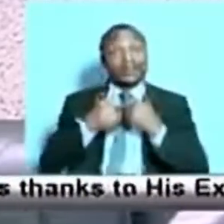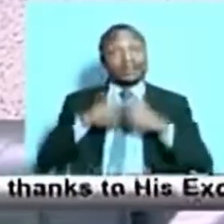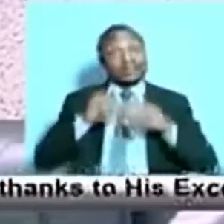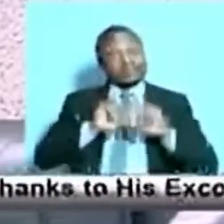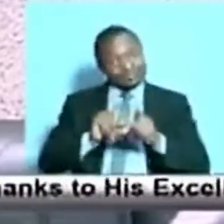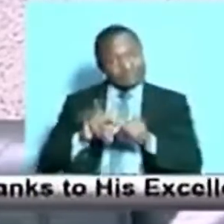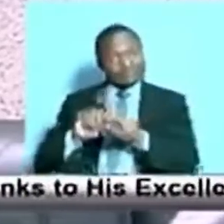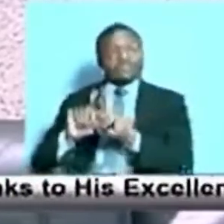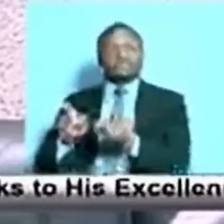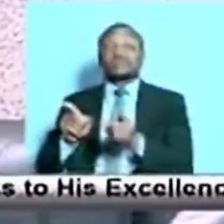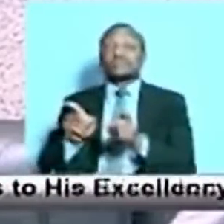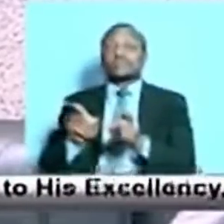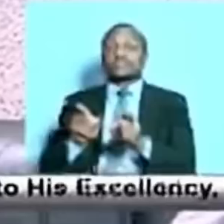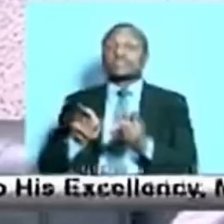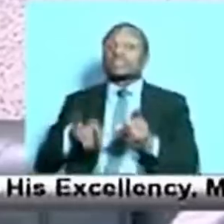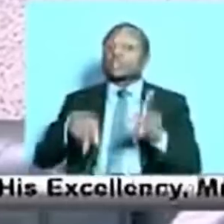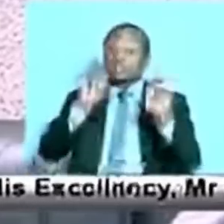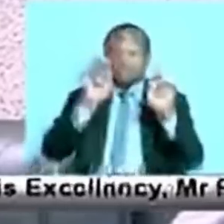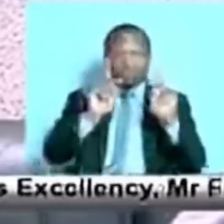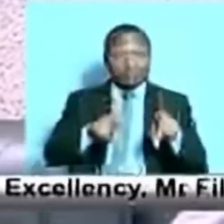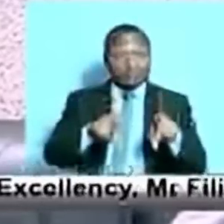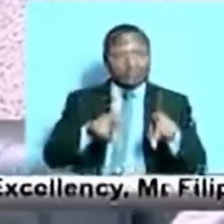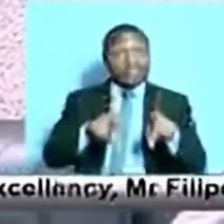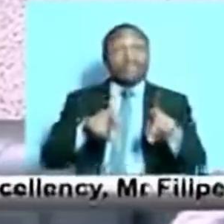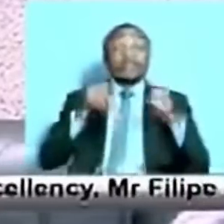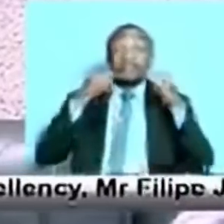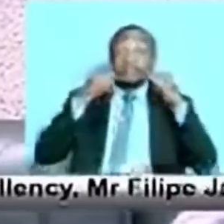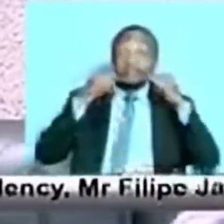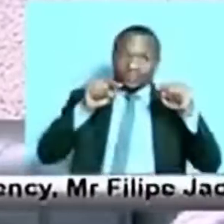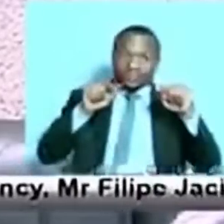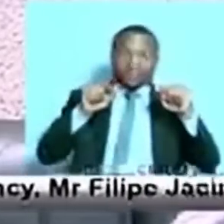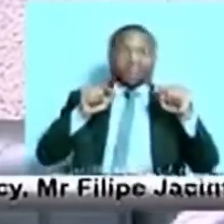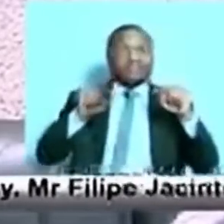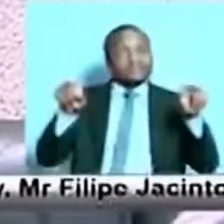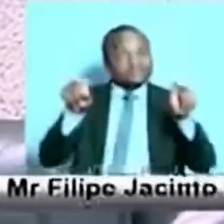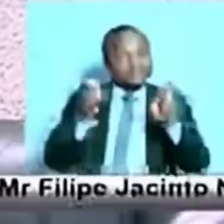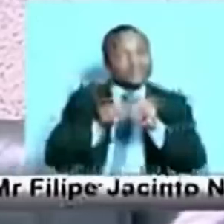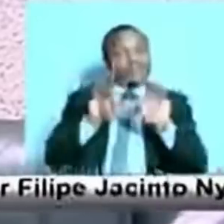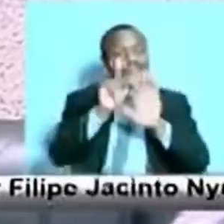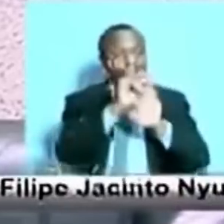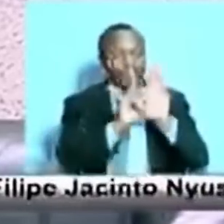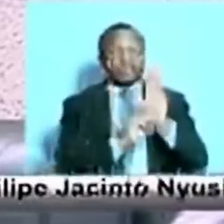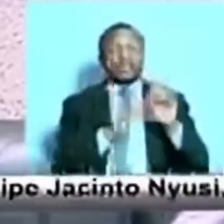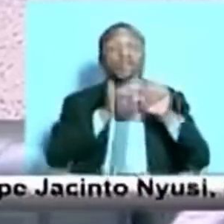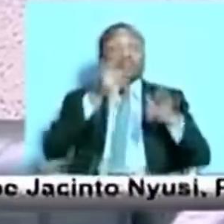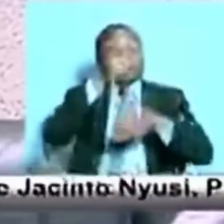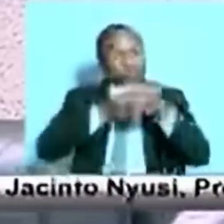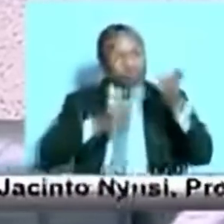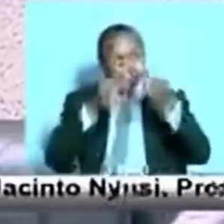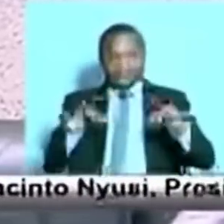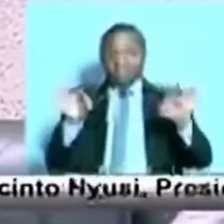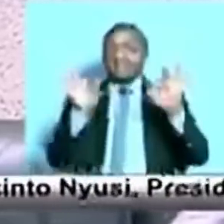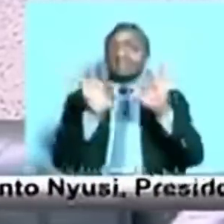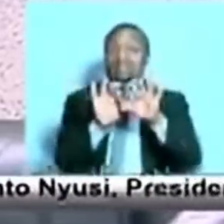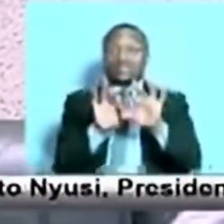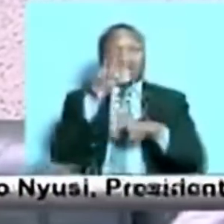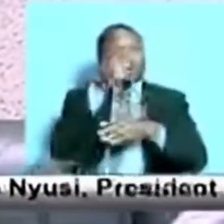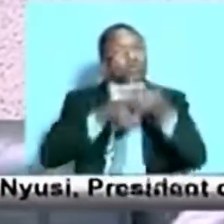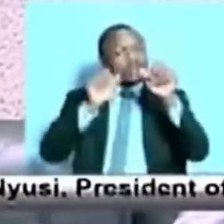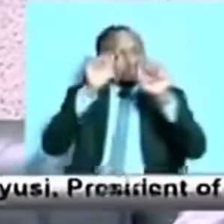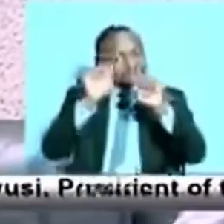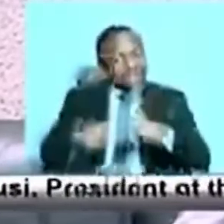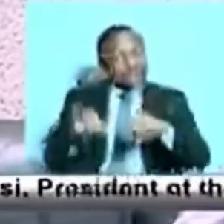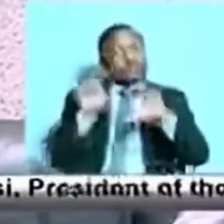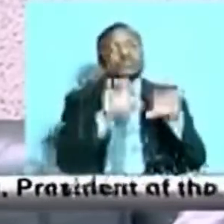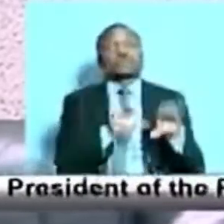of individual, the pronunciation on the same policy, but what is important is what can we